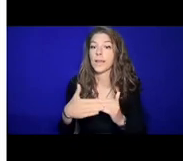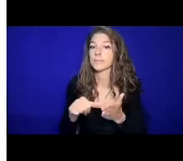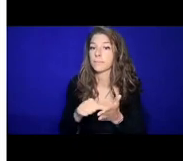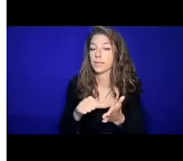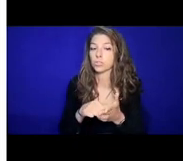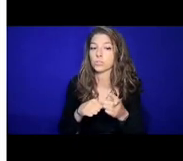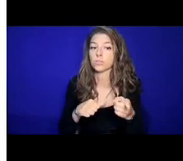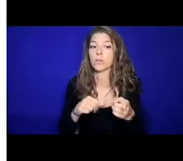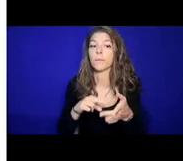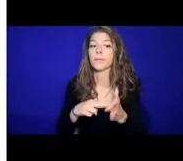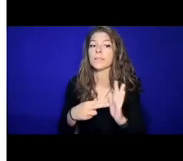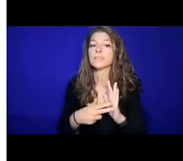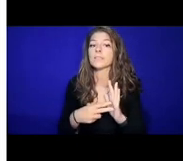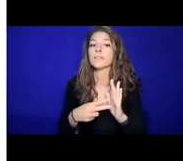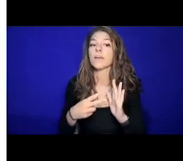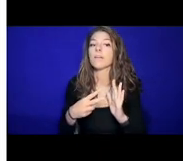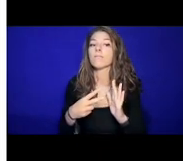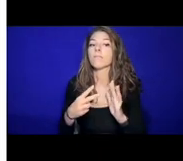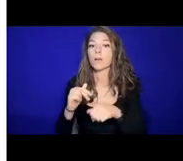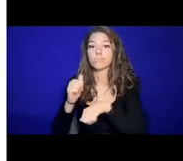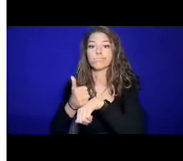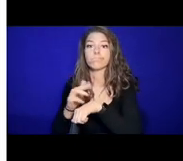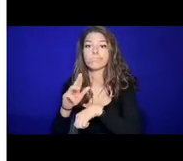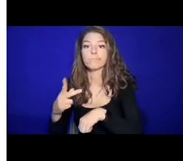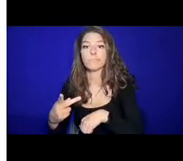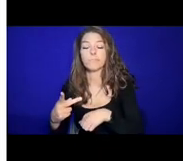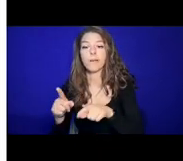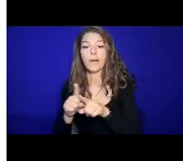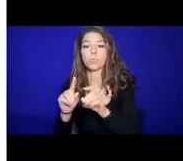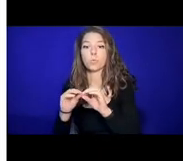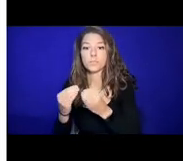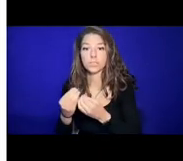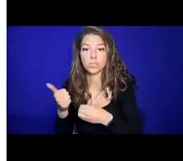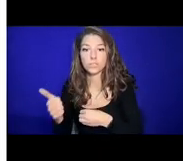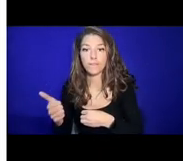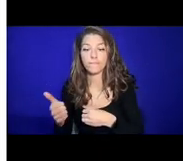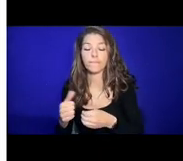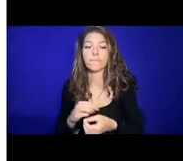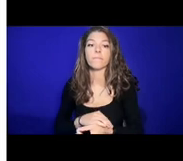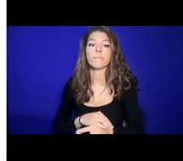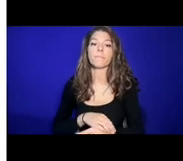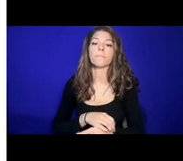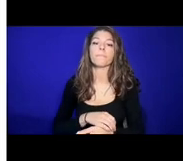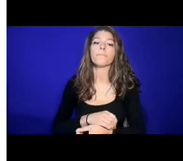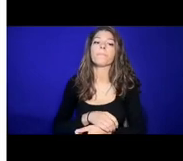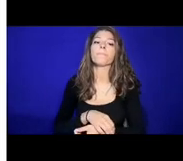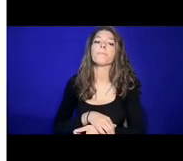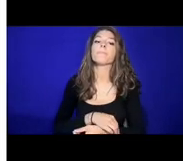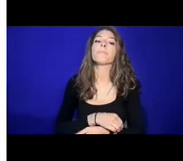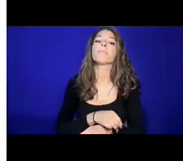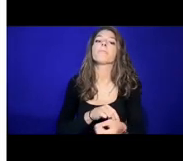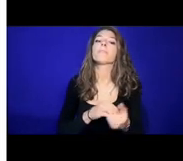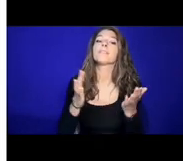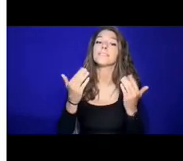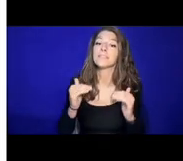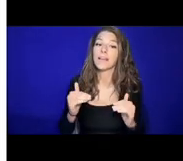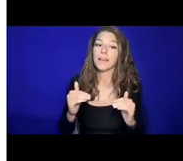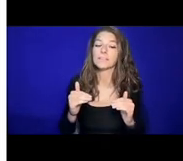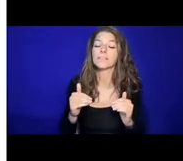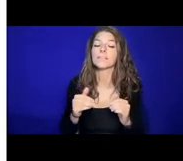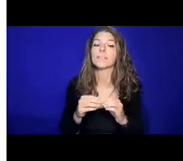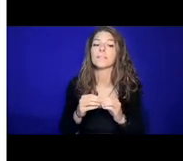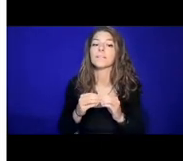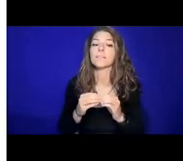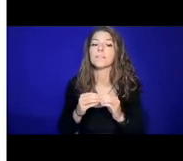which basically means they've set themselves up as an organization itself. The next step of the process, which we can go